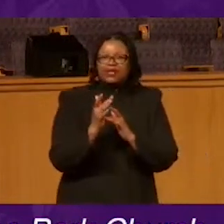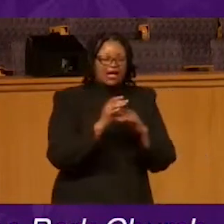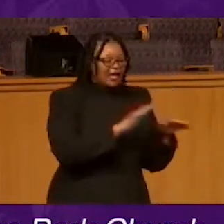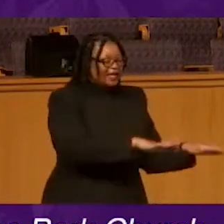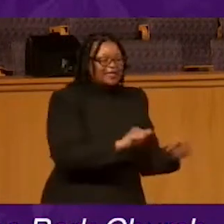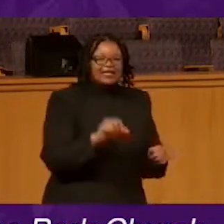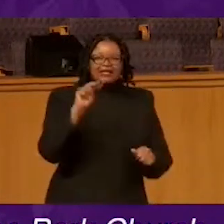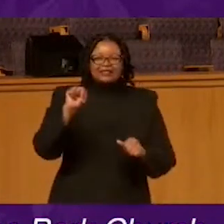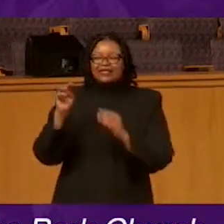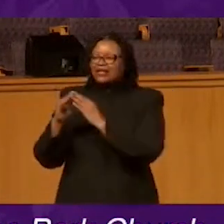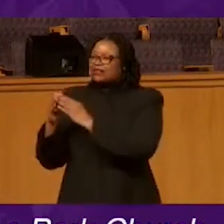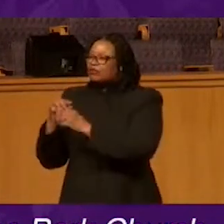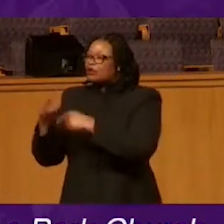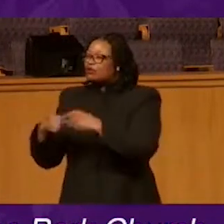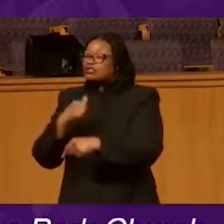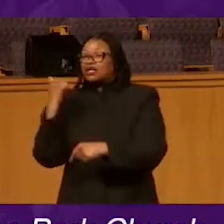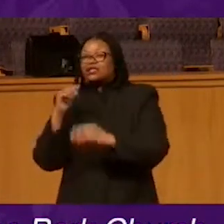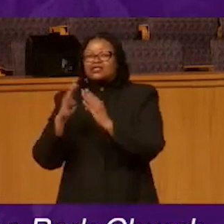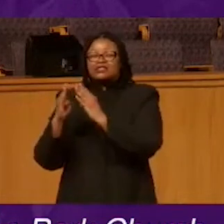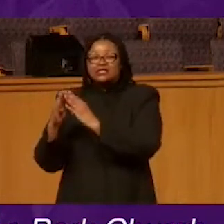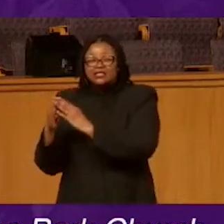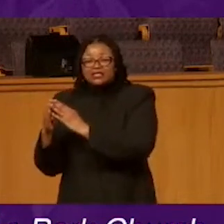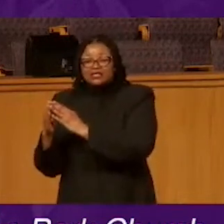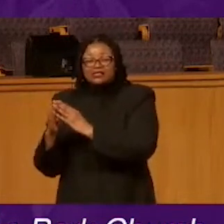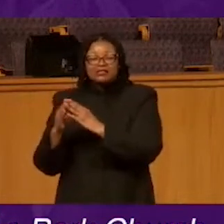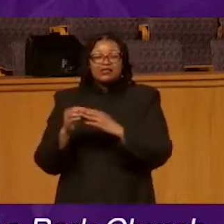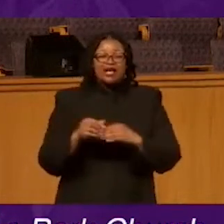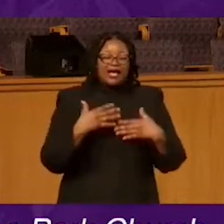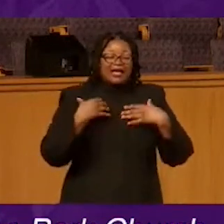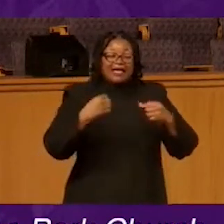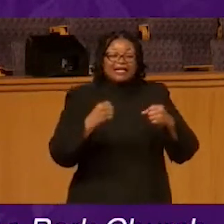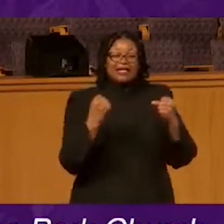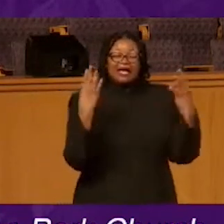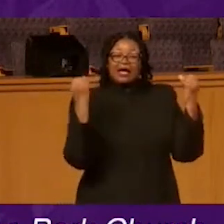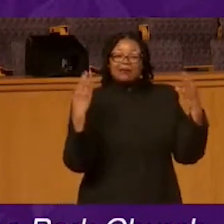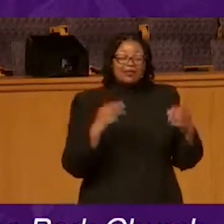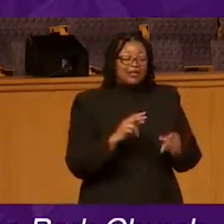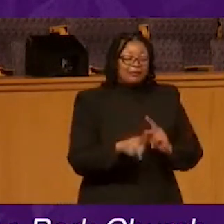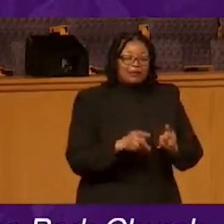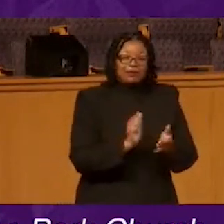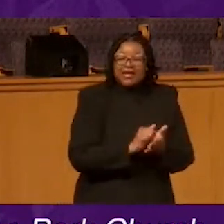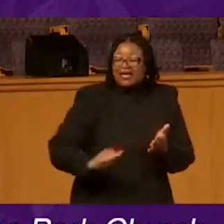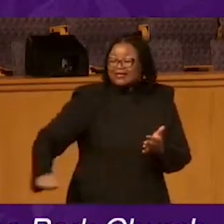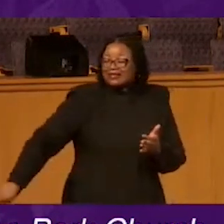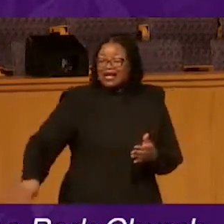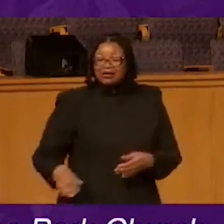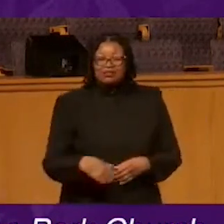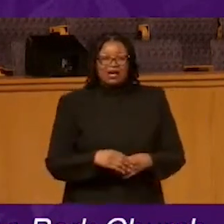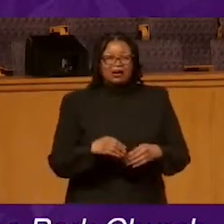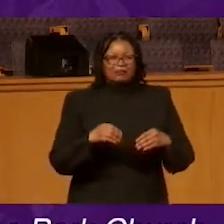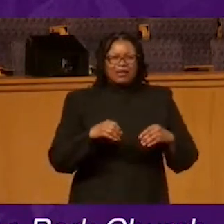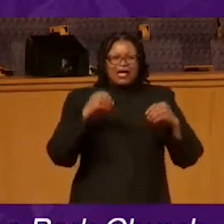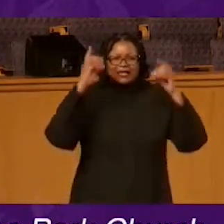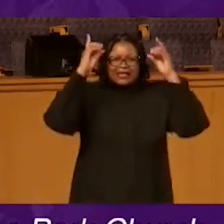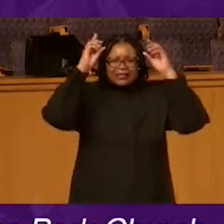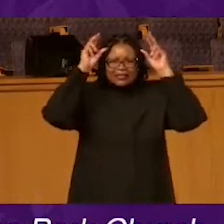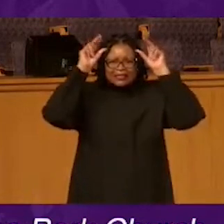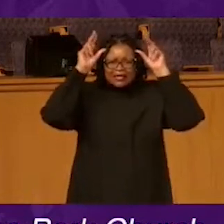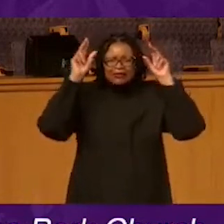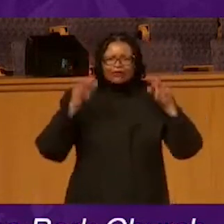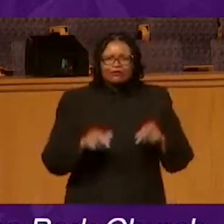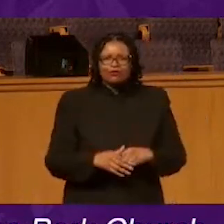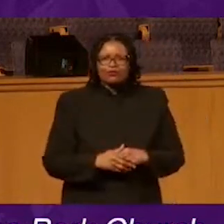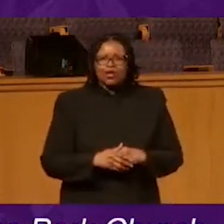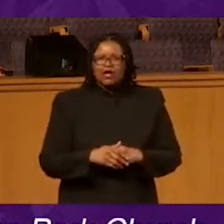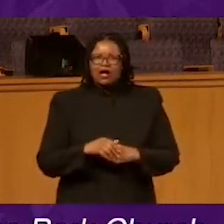Nazareth, goes to other cities such as Capernaum, healing many who were sick, casting out demons. Capernaum becomes his home